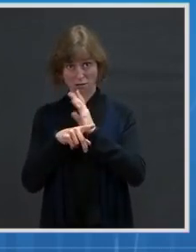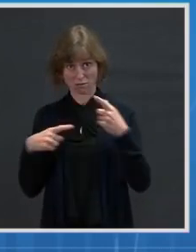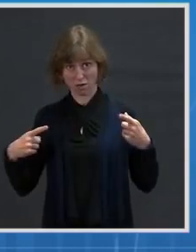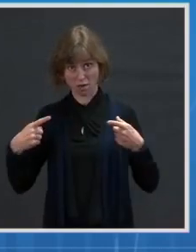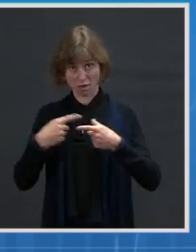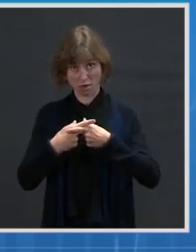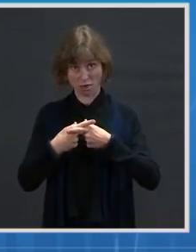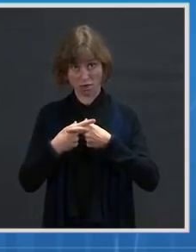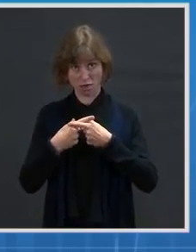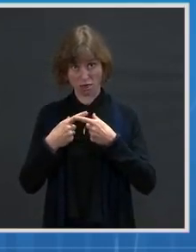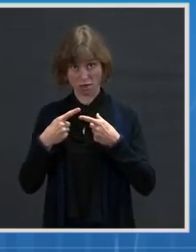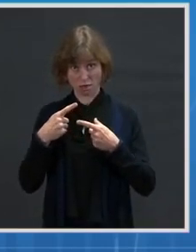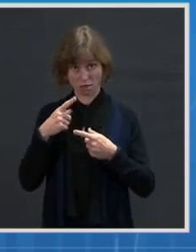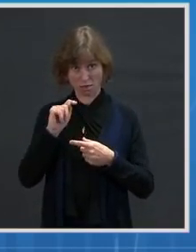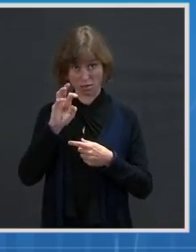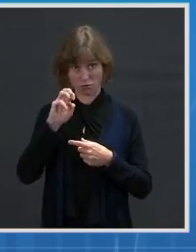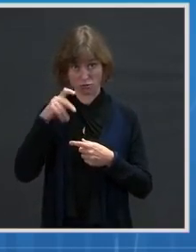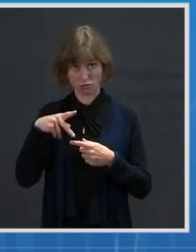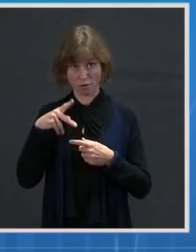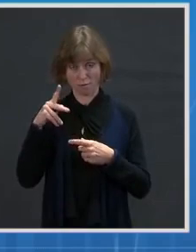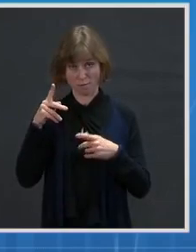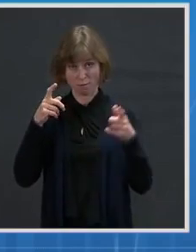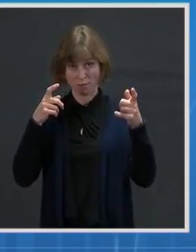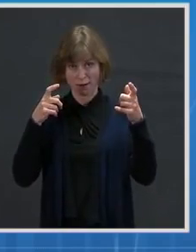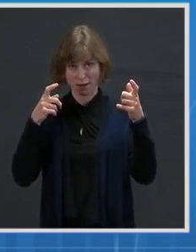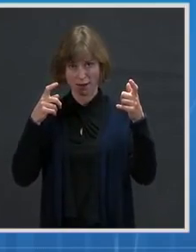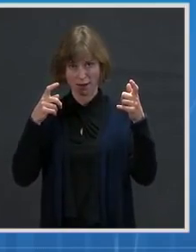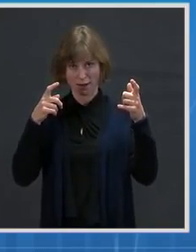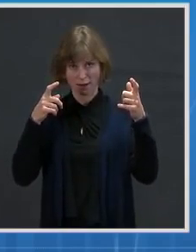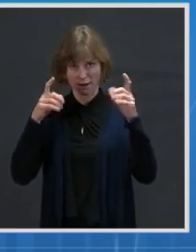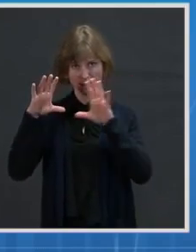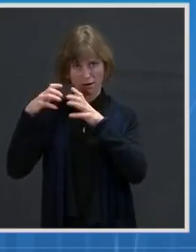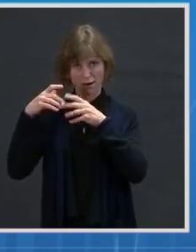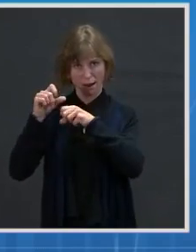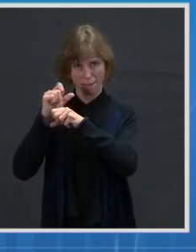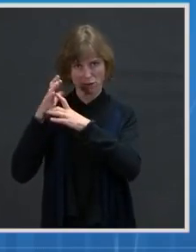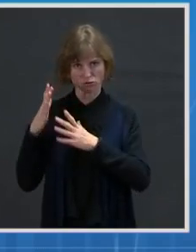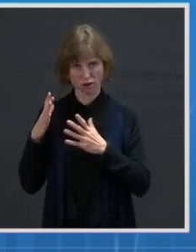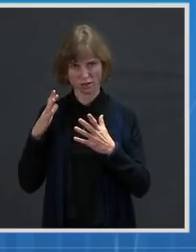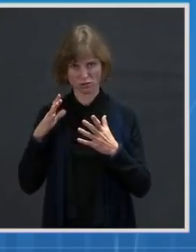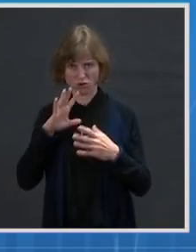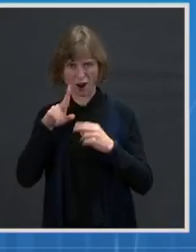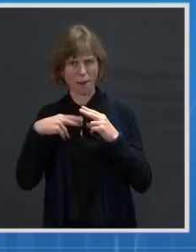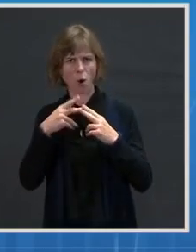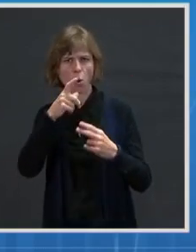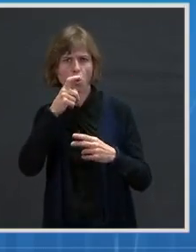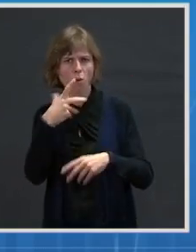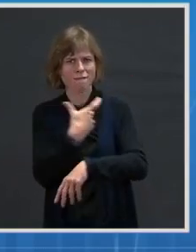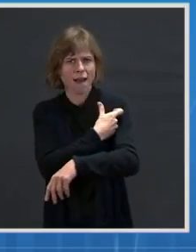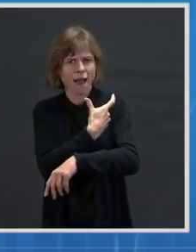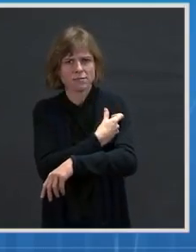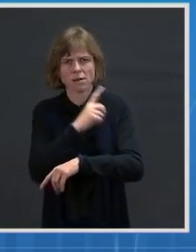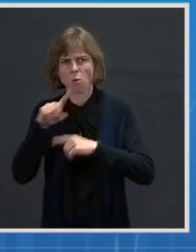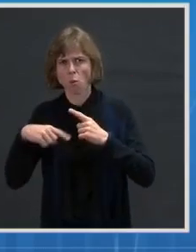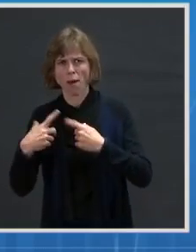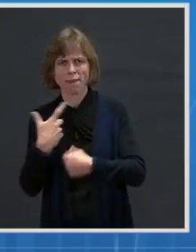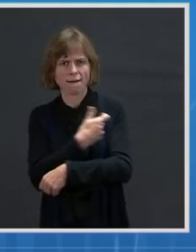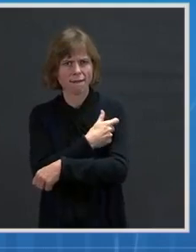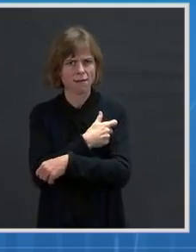administration regarding who was vaccinated when? And